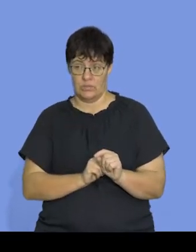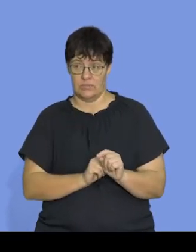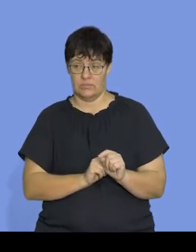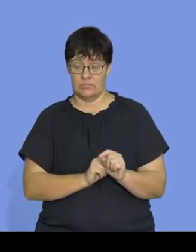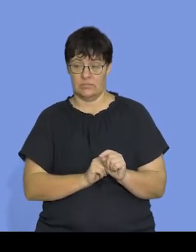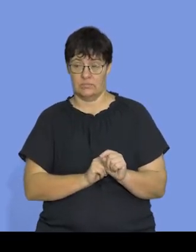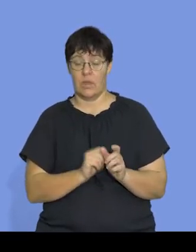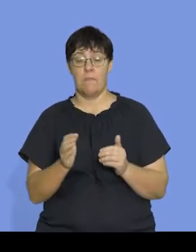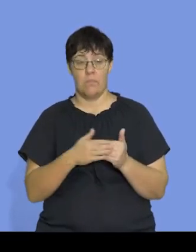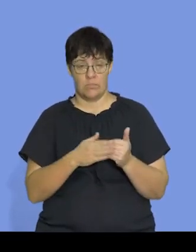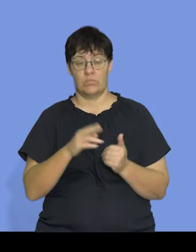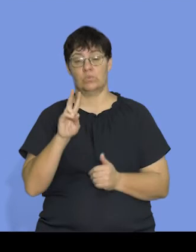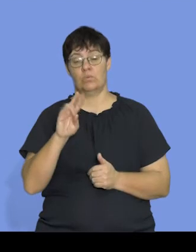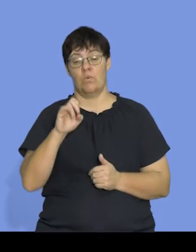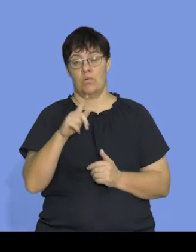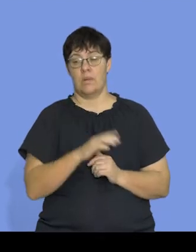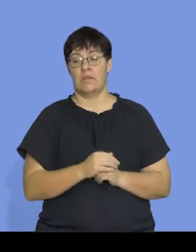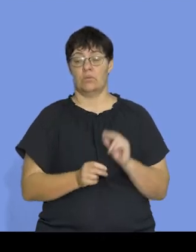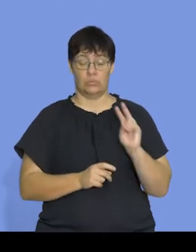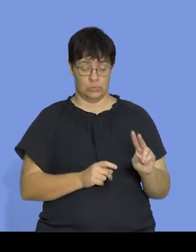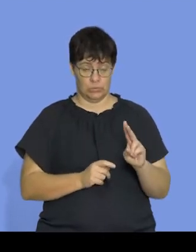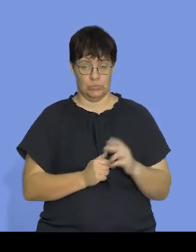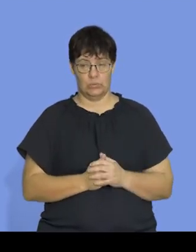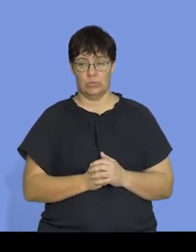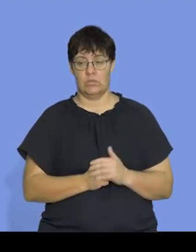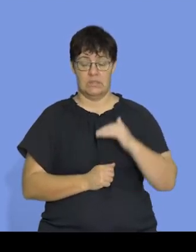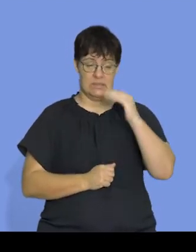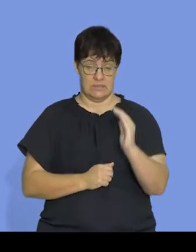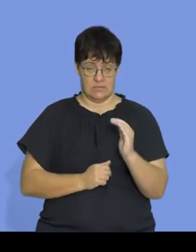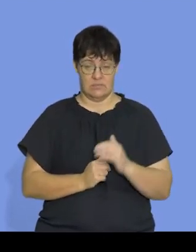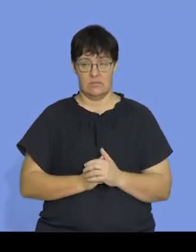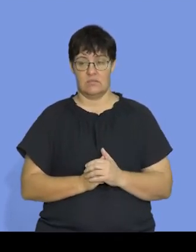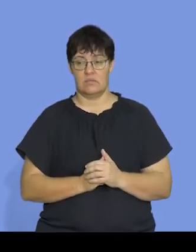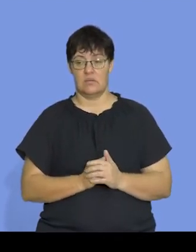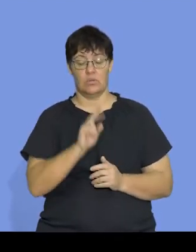moles. So it's gonna be 2 multiplied by 2 times,